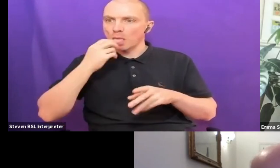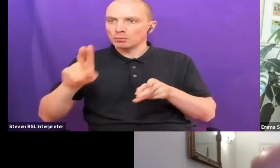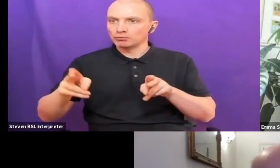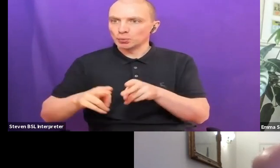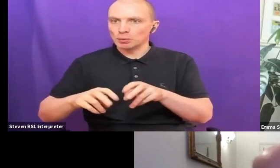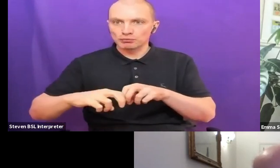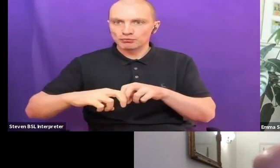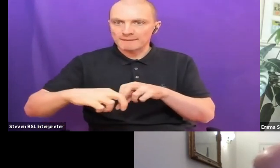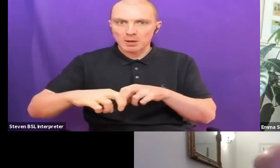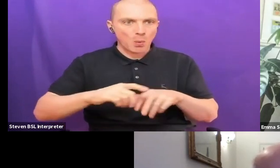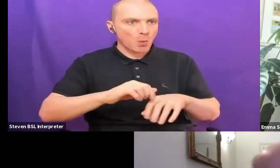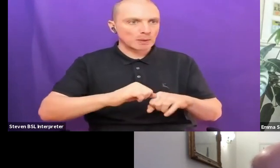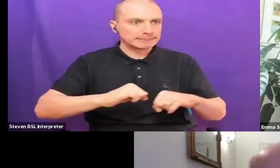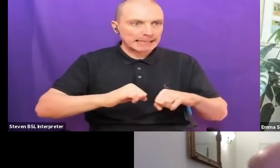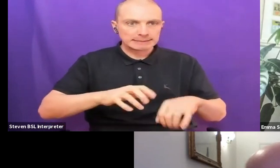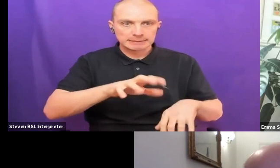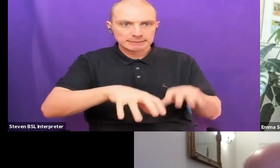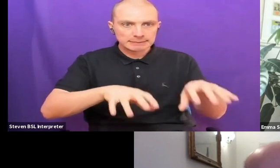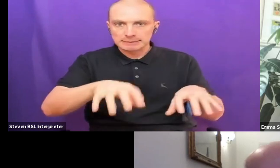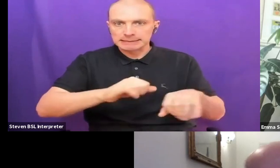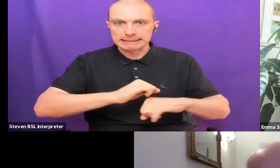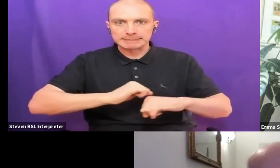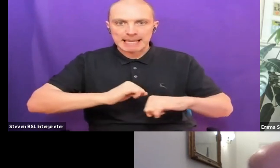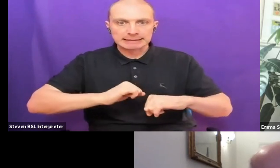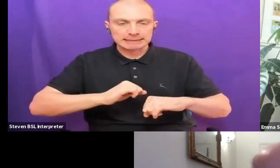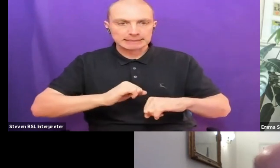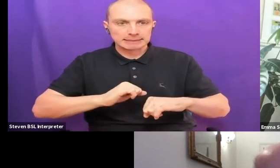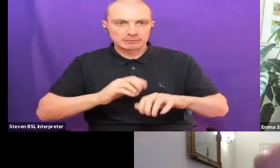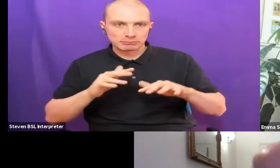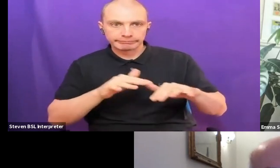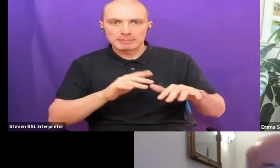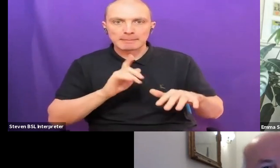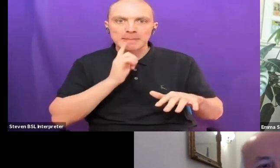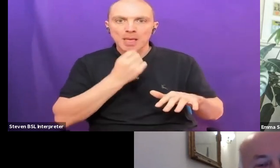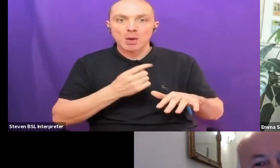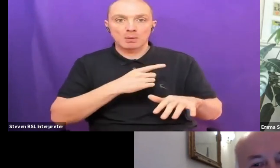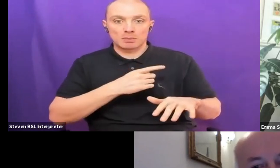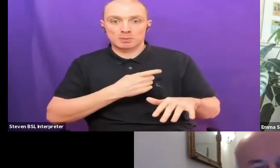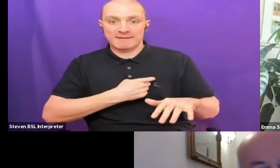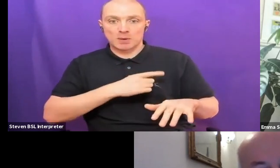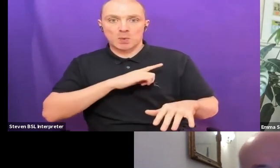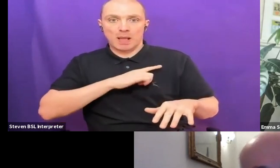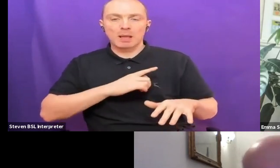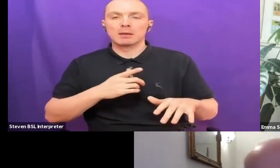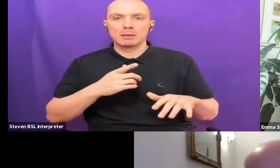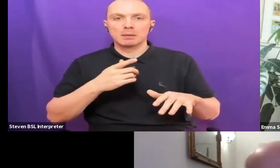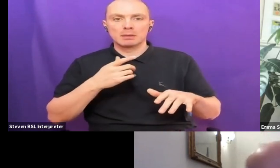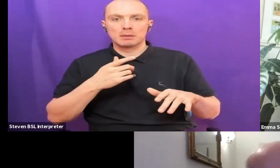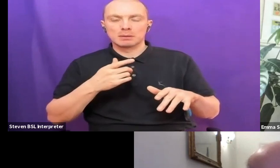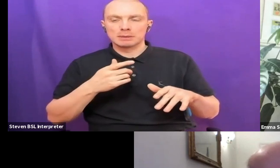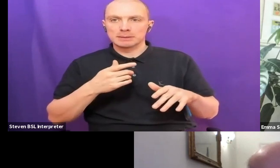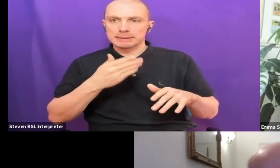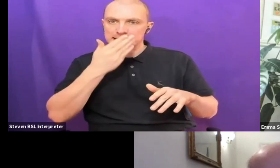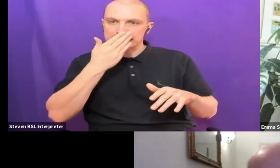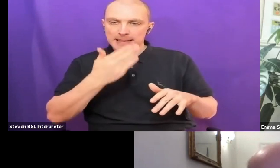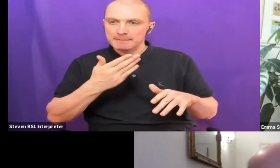for people. Often with good reason, because the mobility needs of disabled people too often seem to be thought